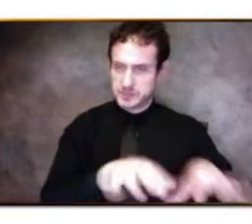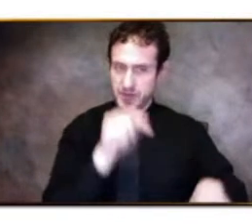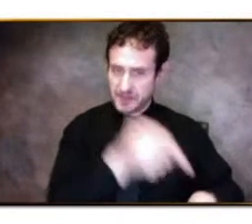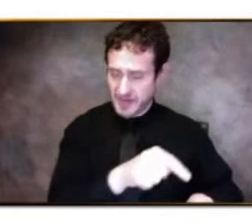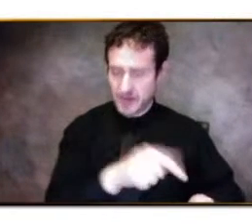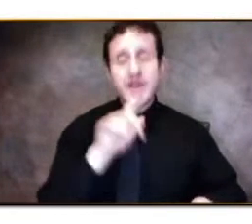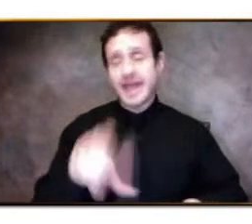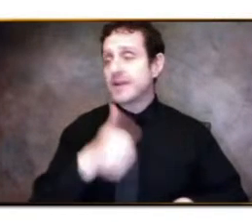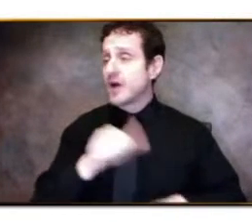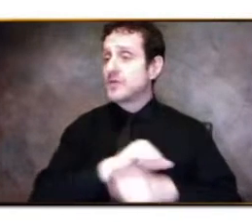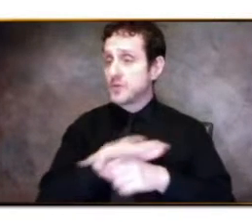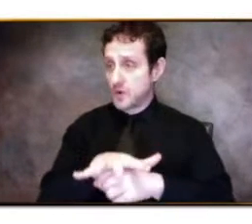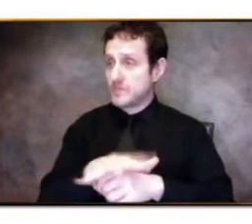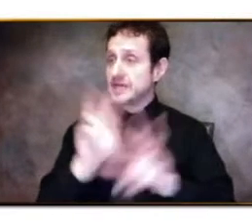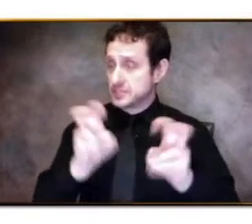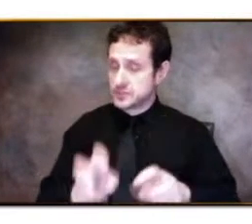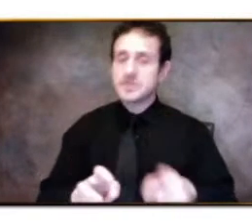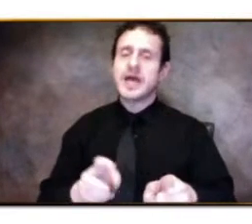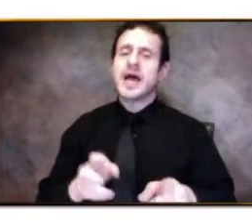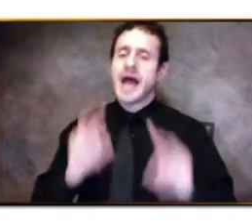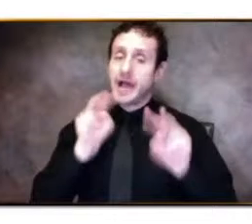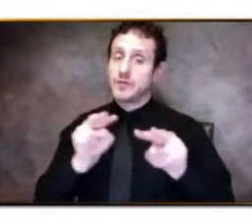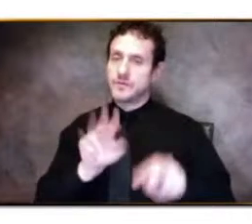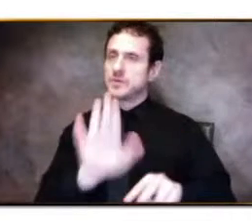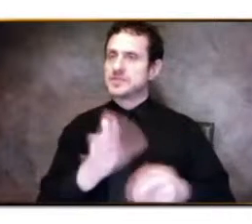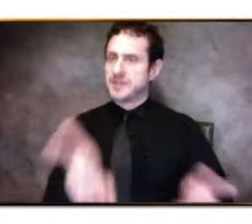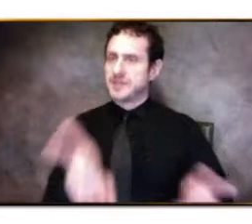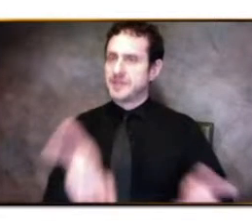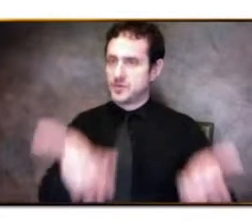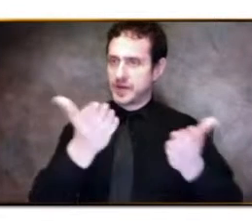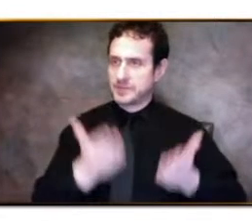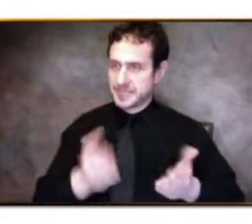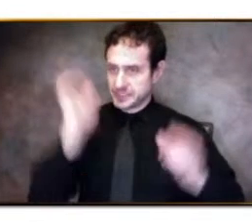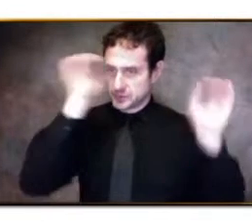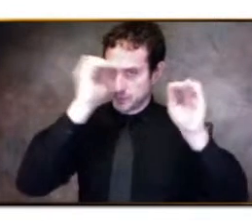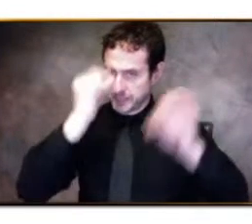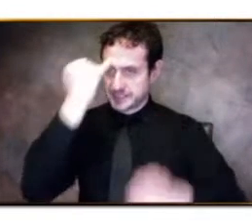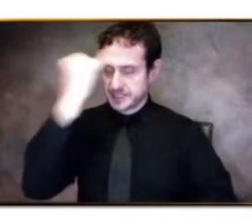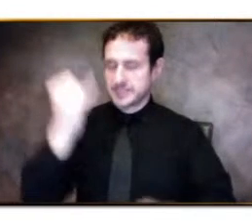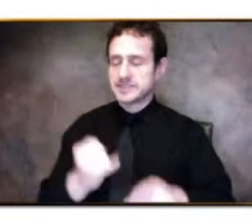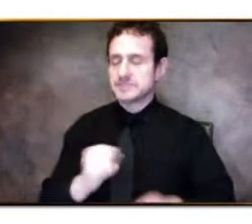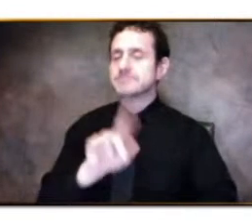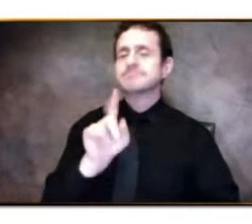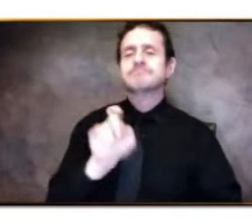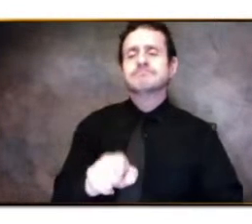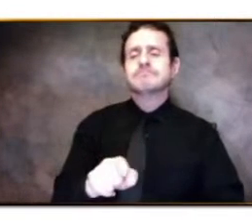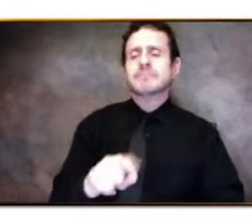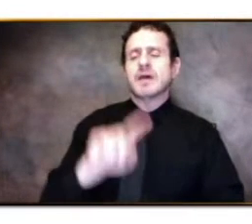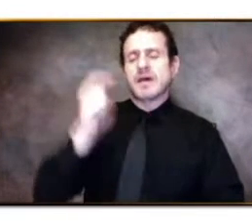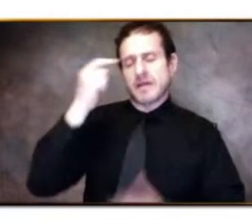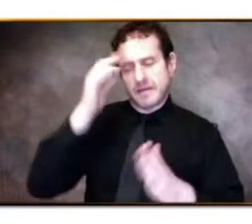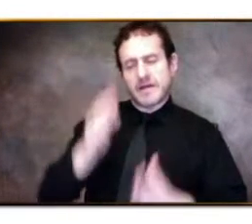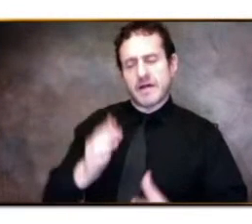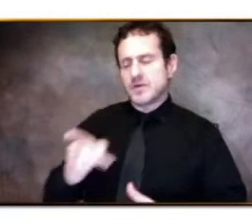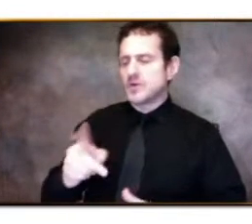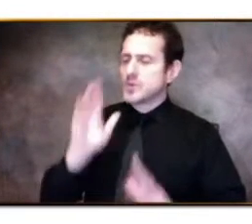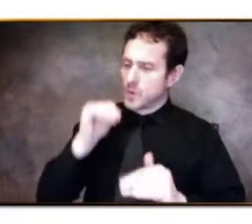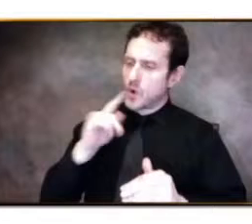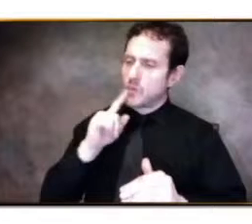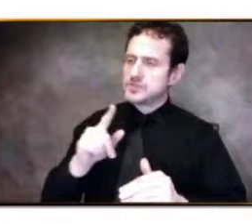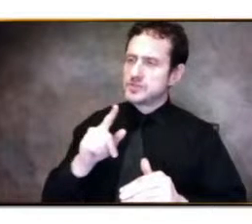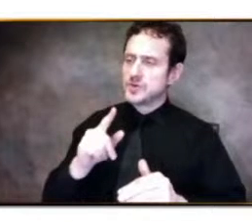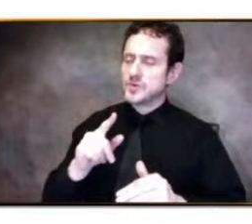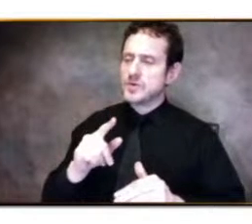that. Jim Haggerty at the Rockford Advocate. Governor, you said you hoped to lift Tier 3 restrictions before the